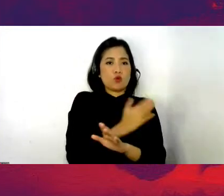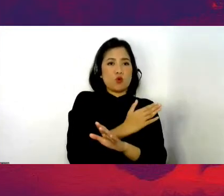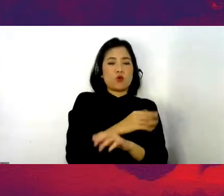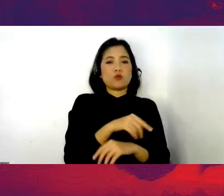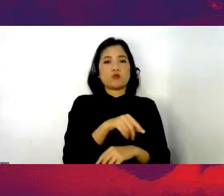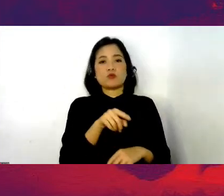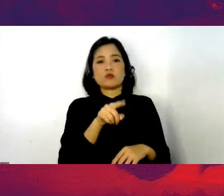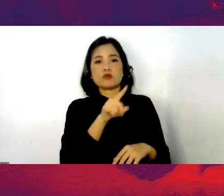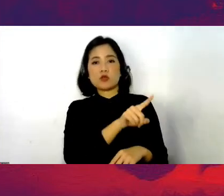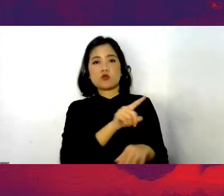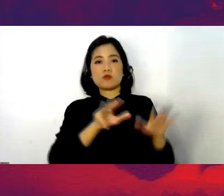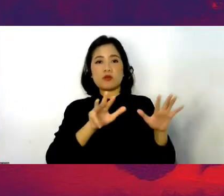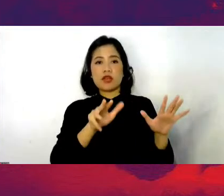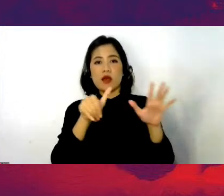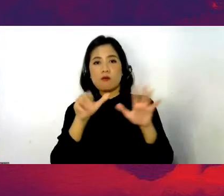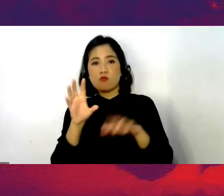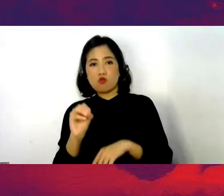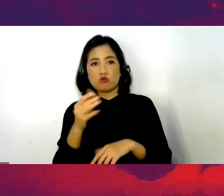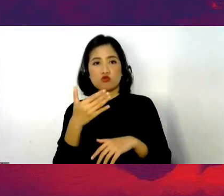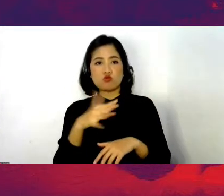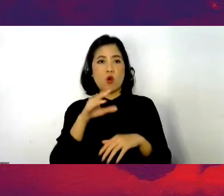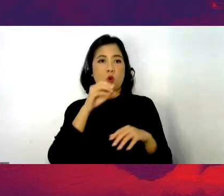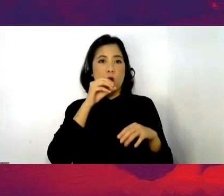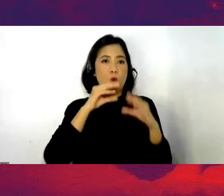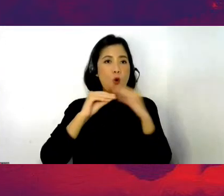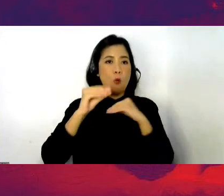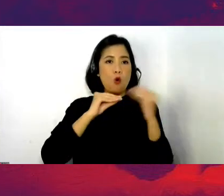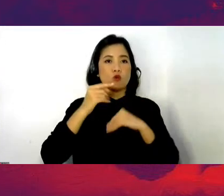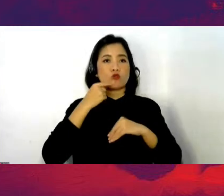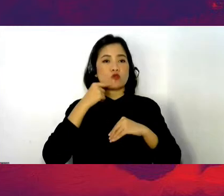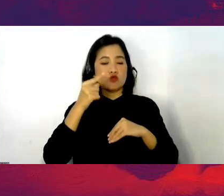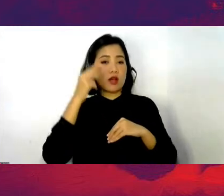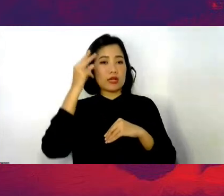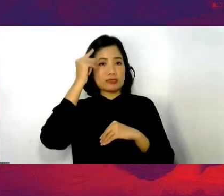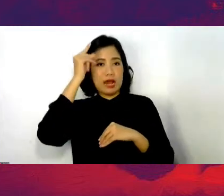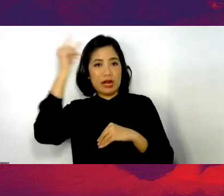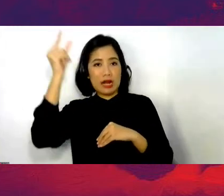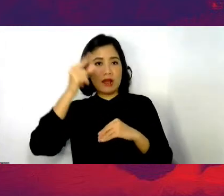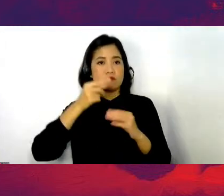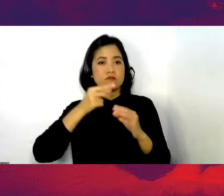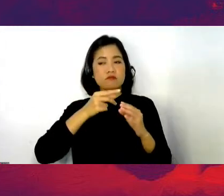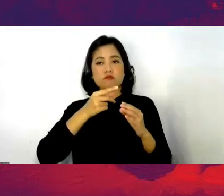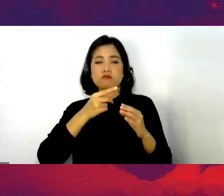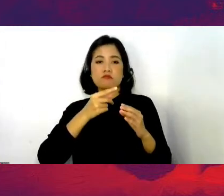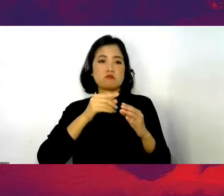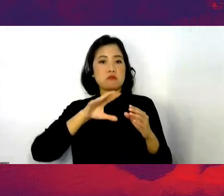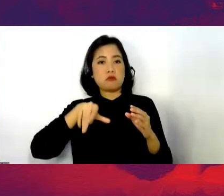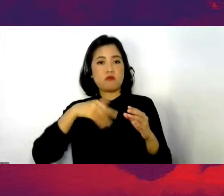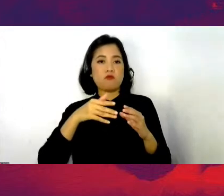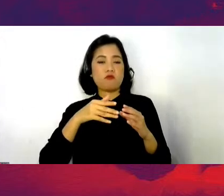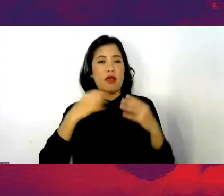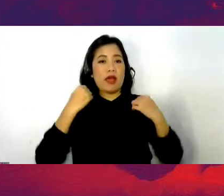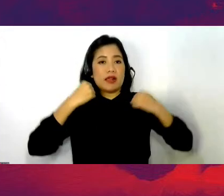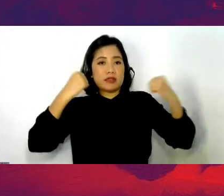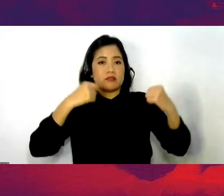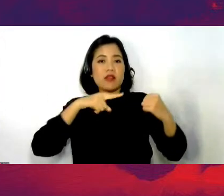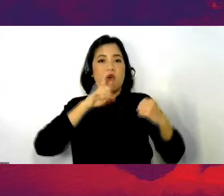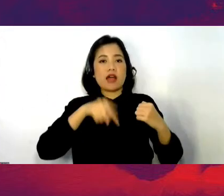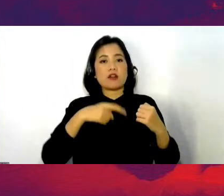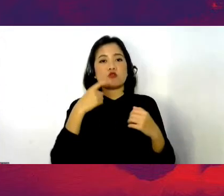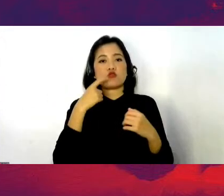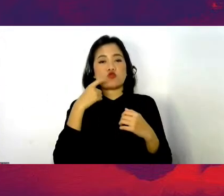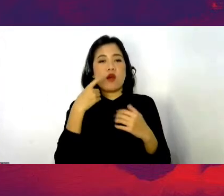health, education, family planning program, and then about education, we had 6 years compulsory